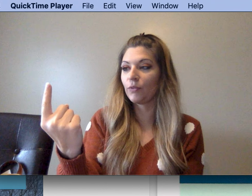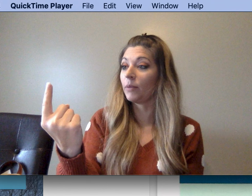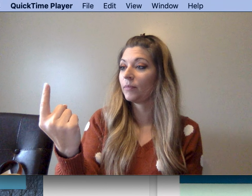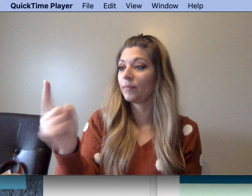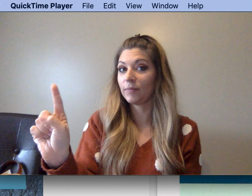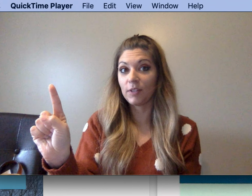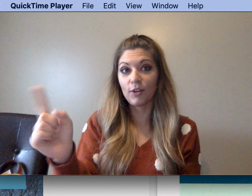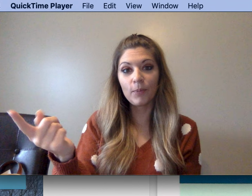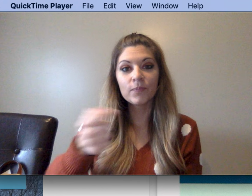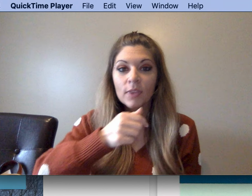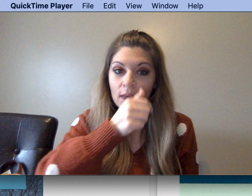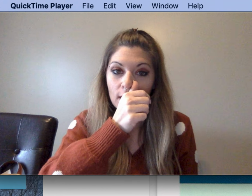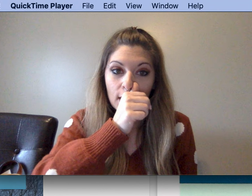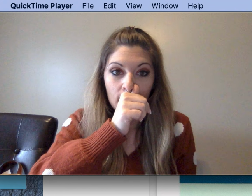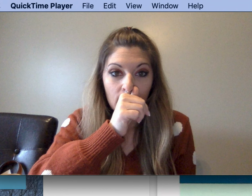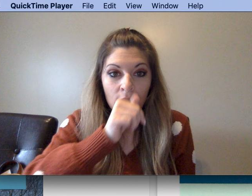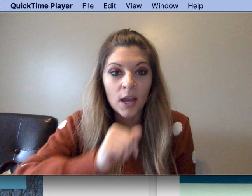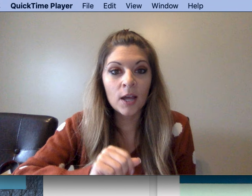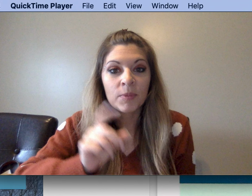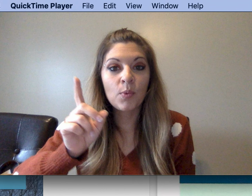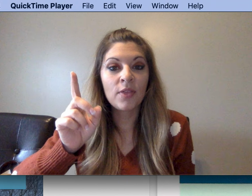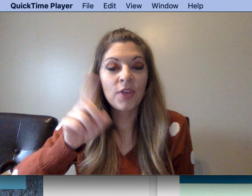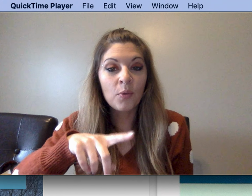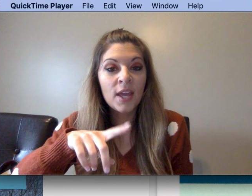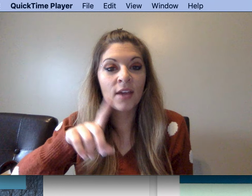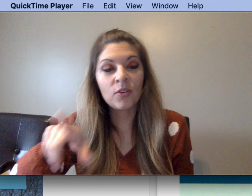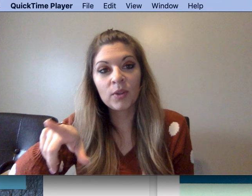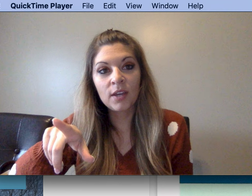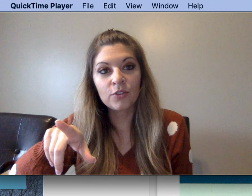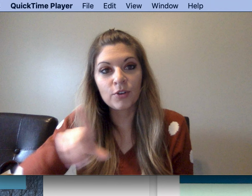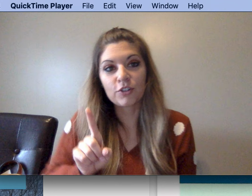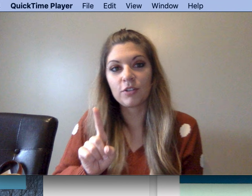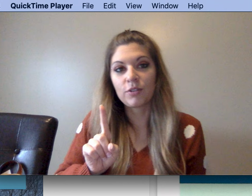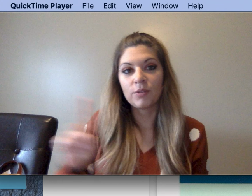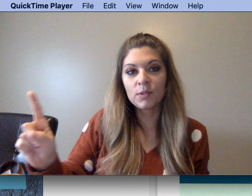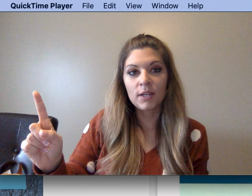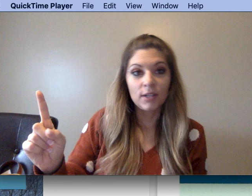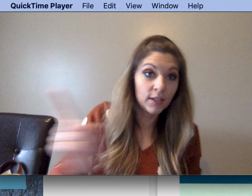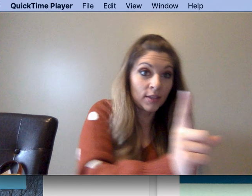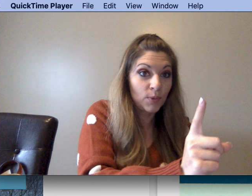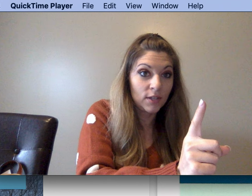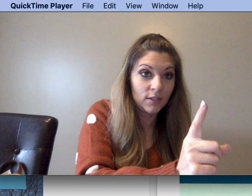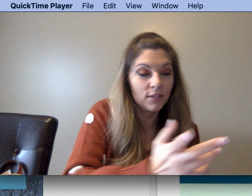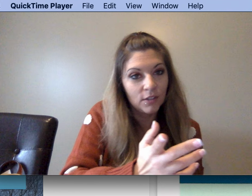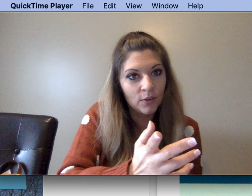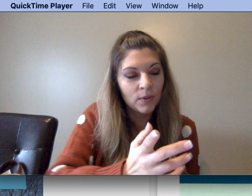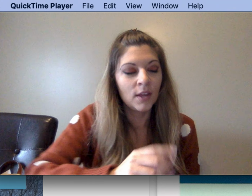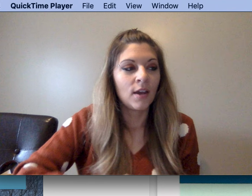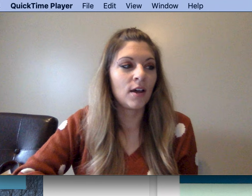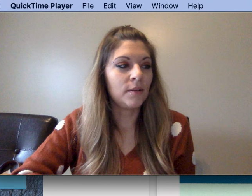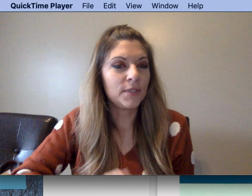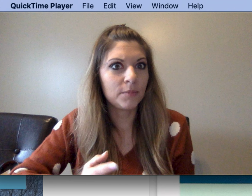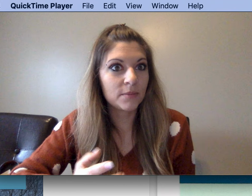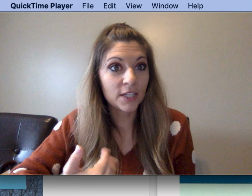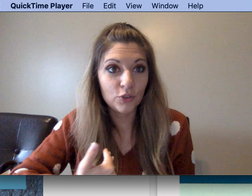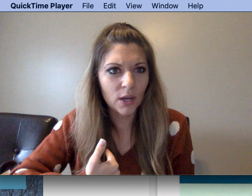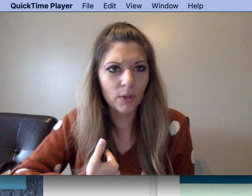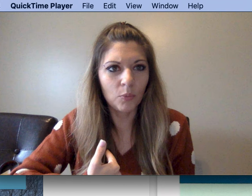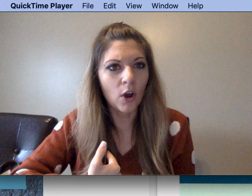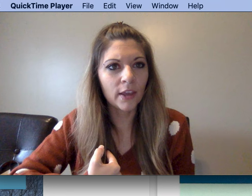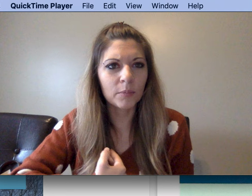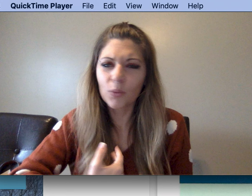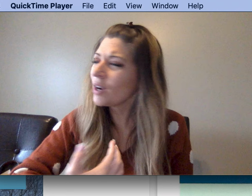in the frame, you know? They went that way and then went the other direction. So this way and then this way, you know? Sometimes I do